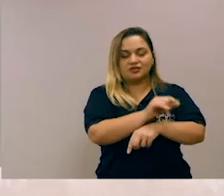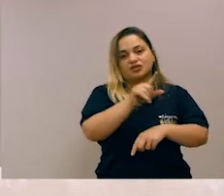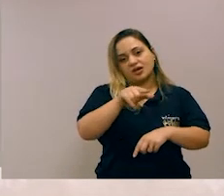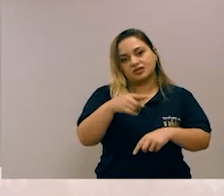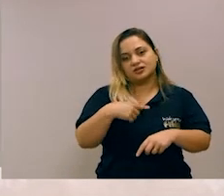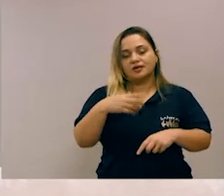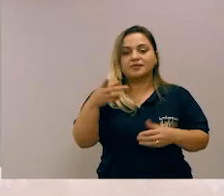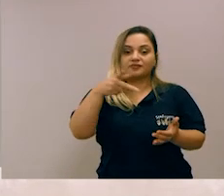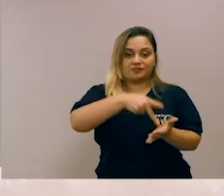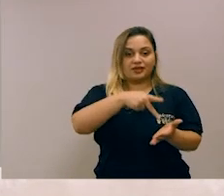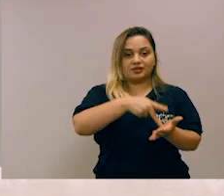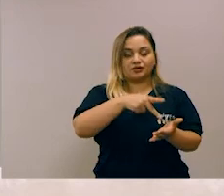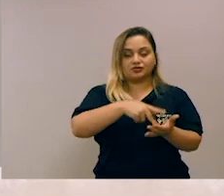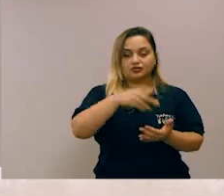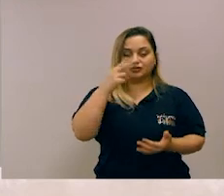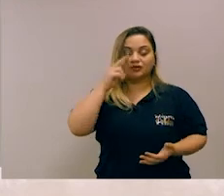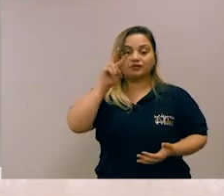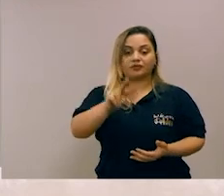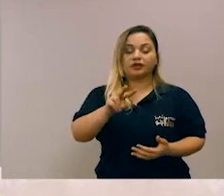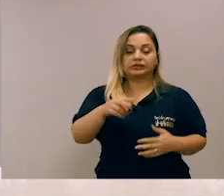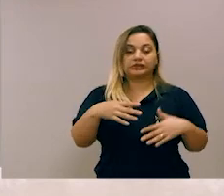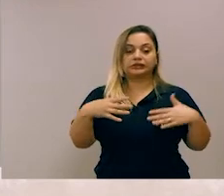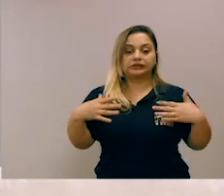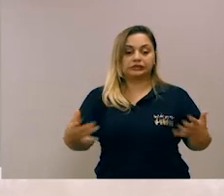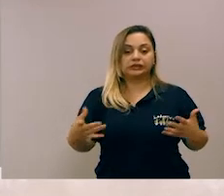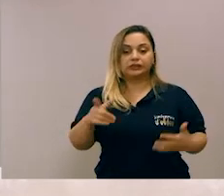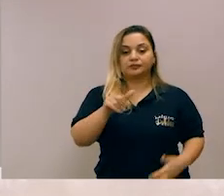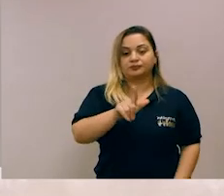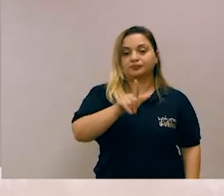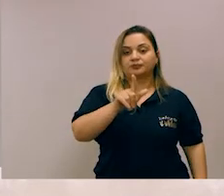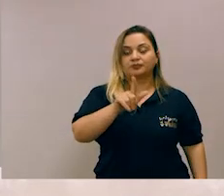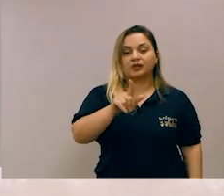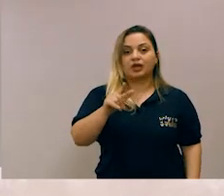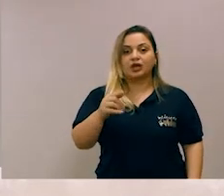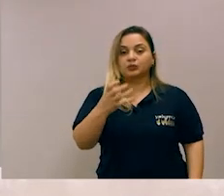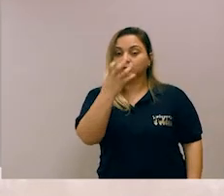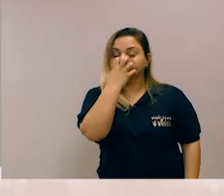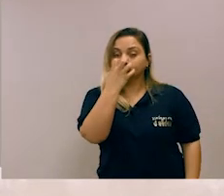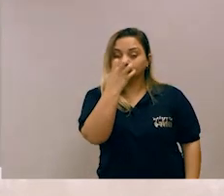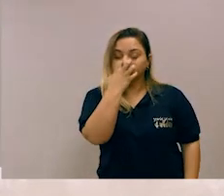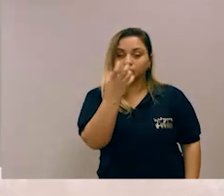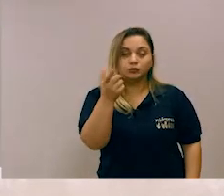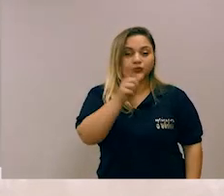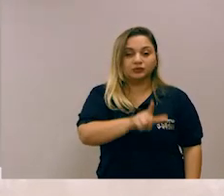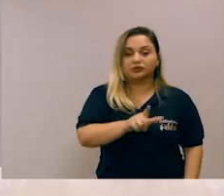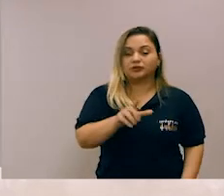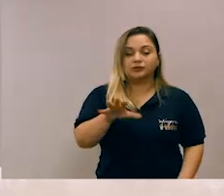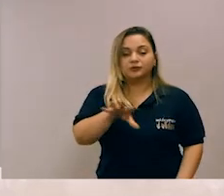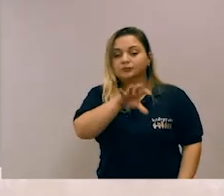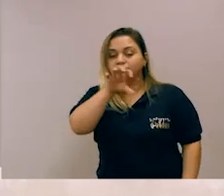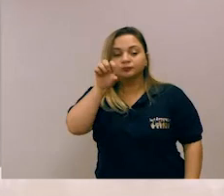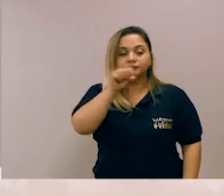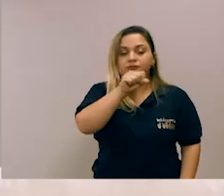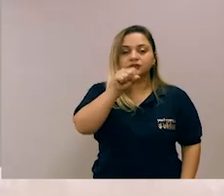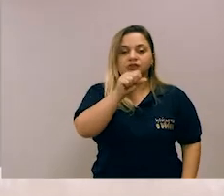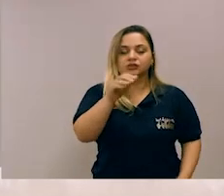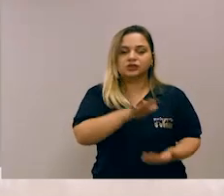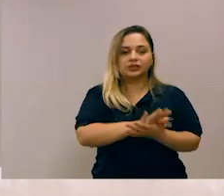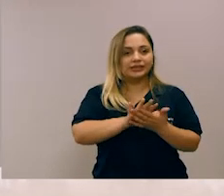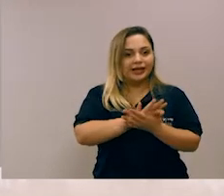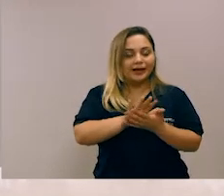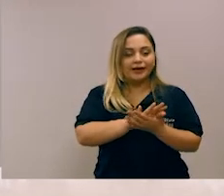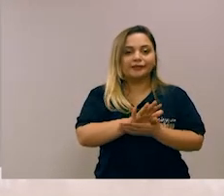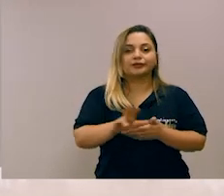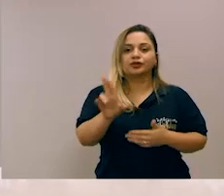strategy. So this was our reality. Everything was liquid, and the dogs were